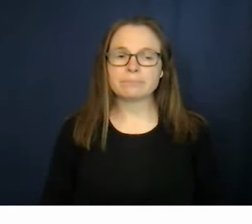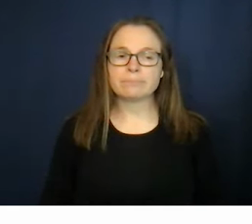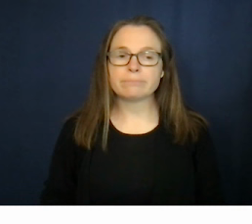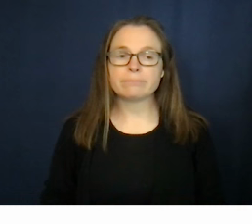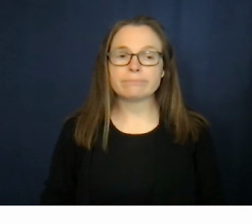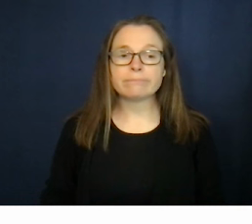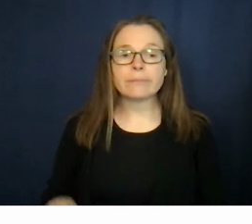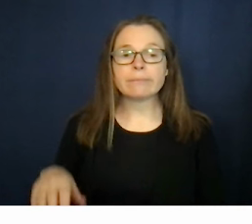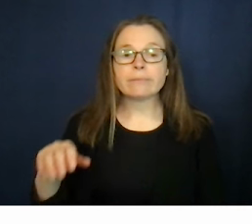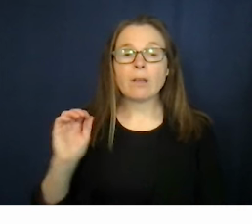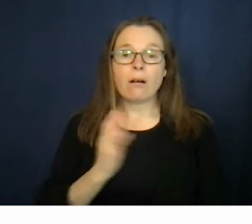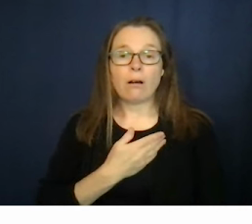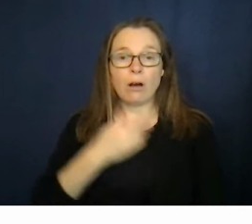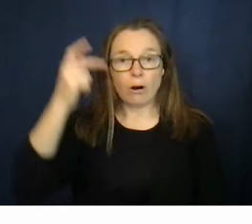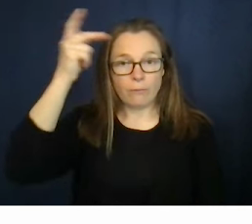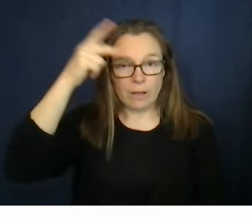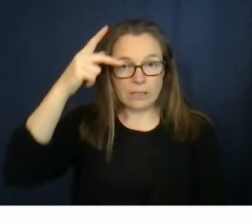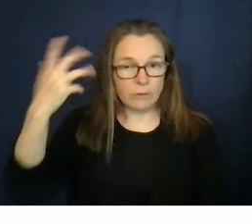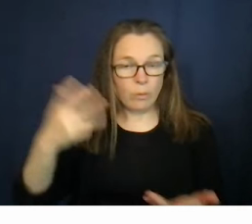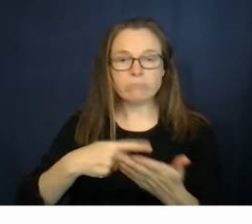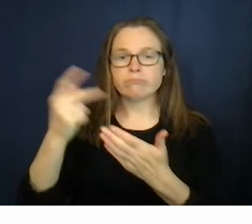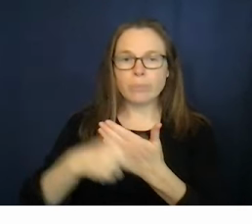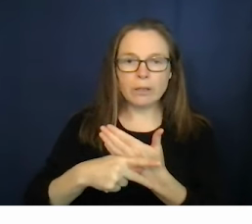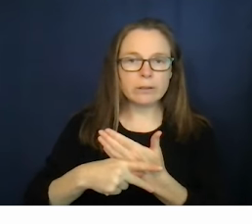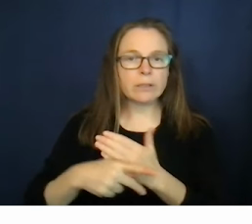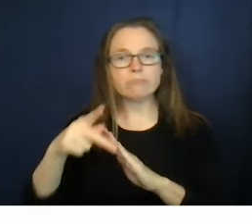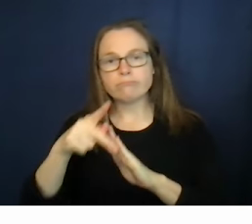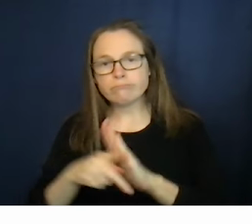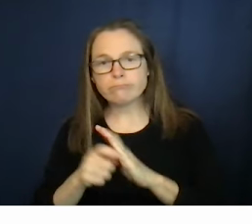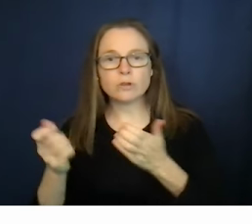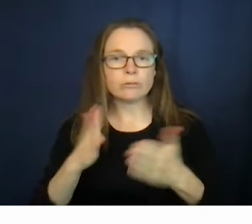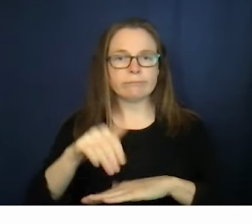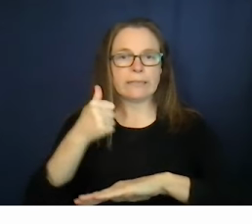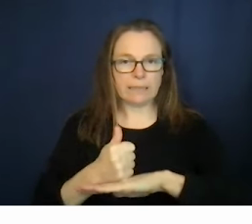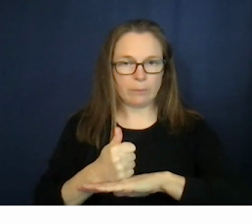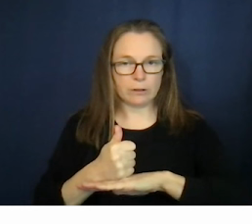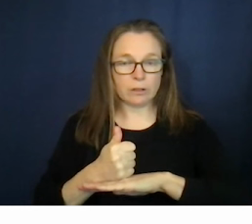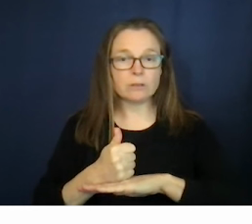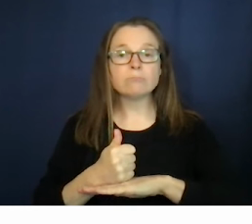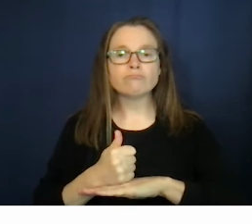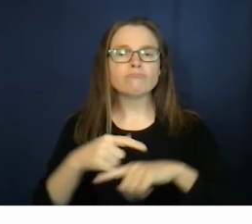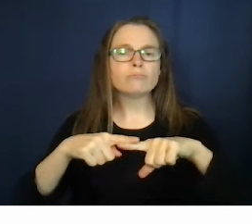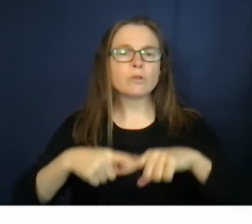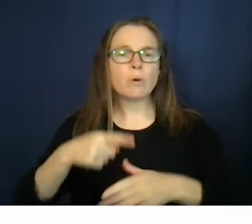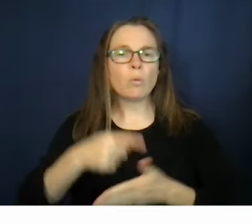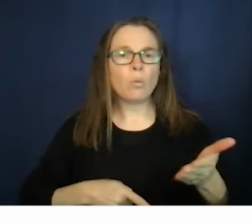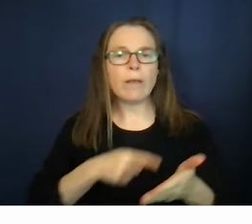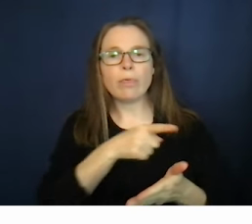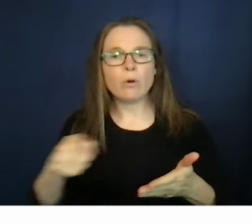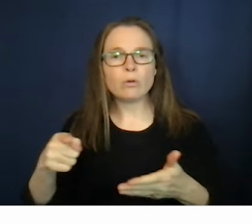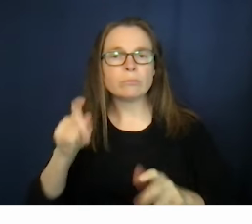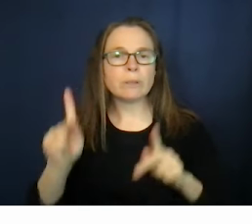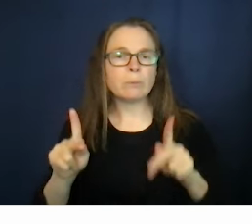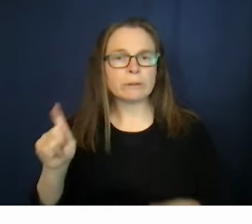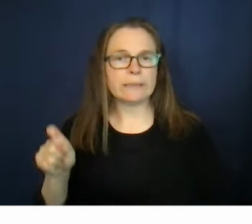ADVSD philosophy is that policies, programs, and services are established in response to the needs and expectations of